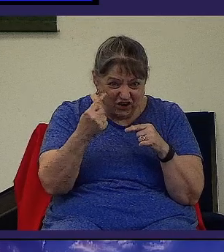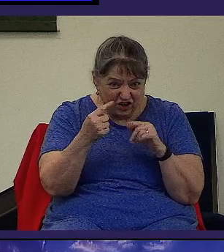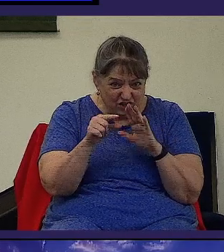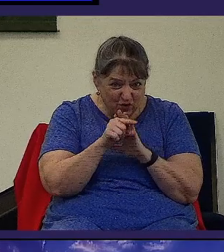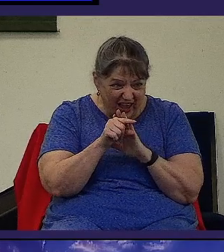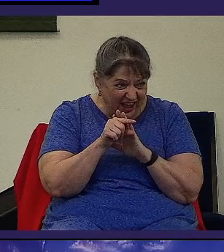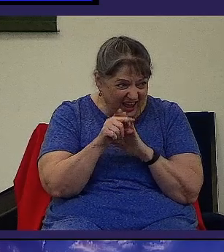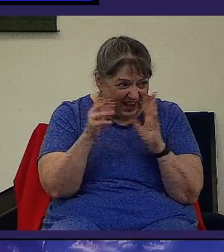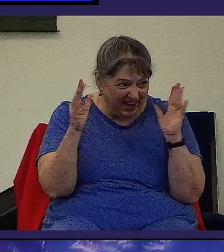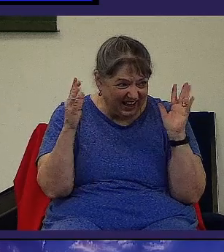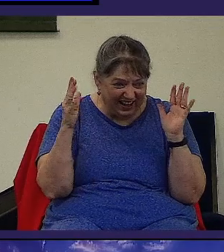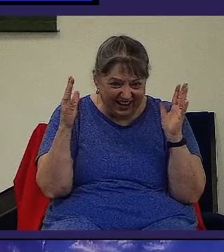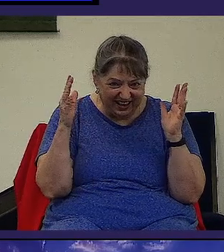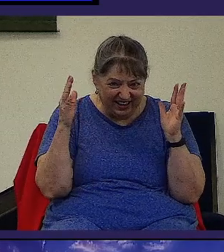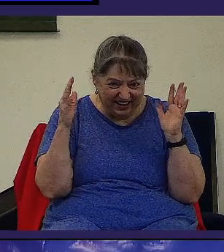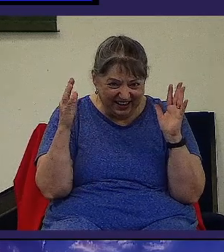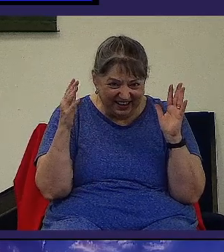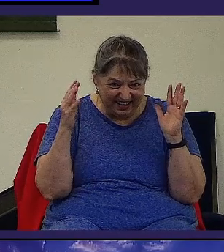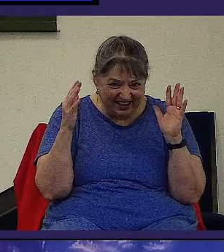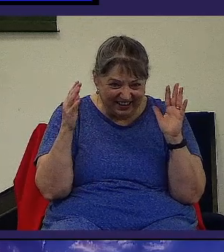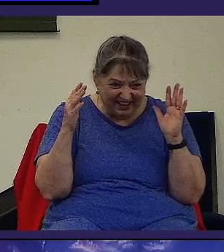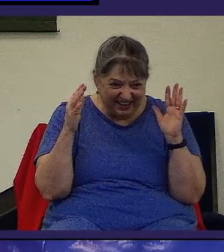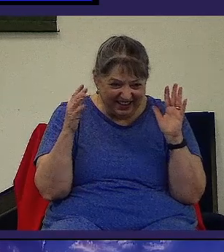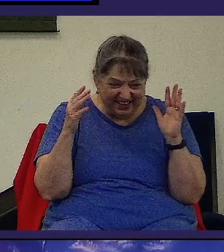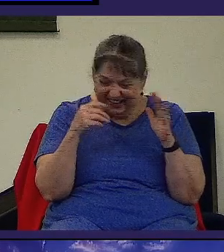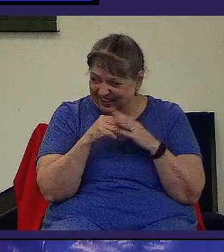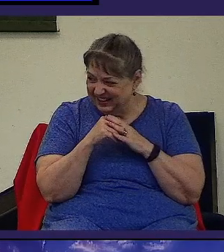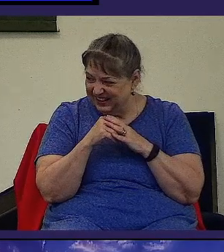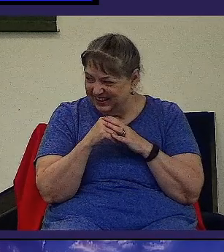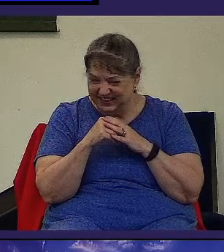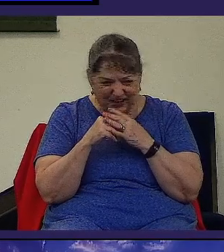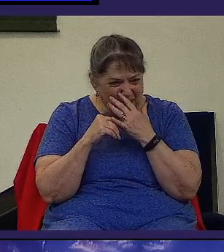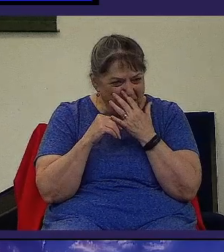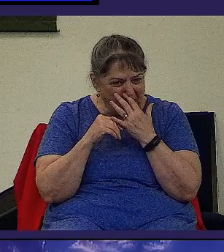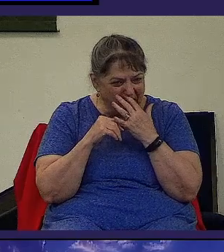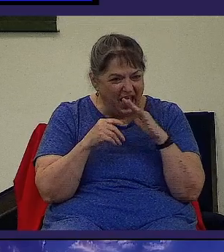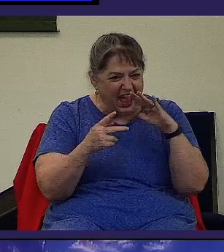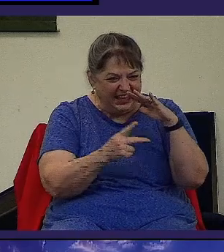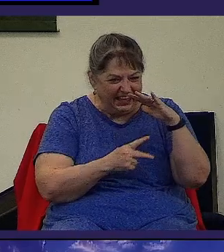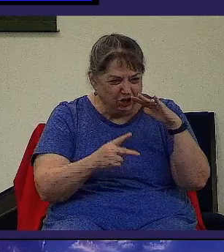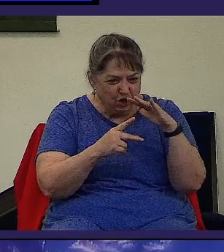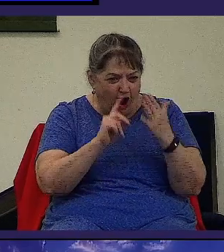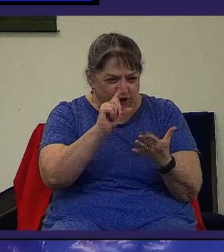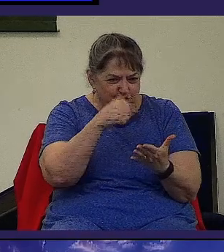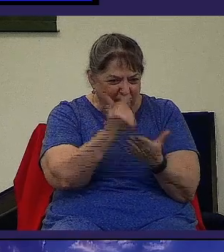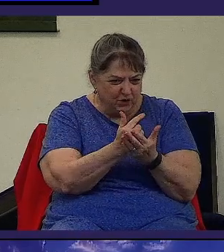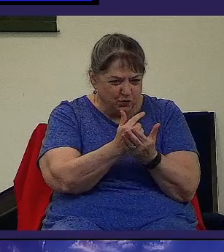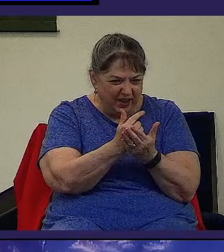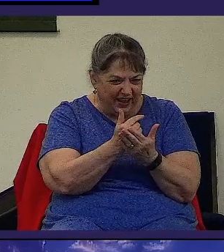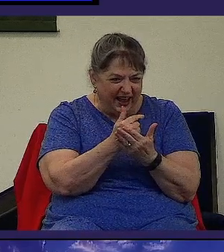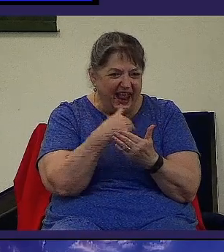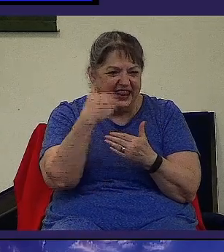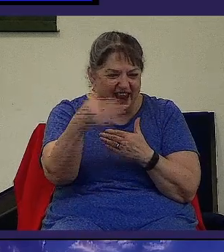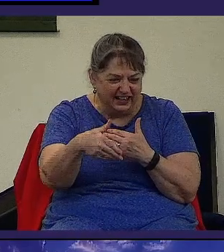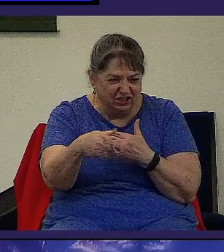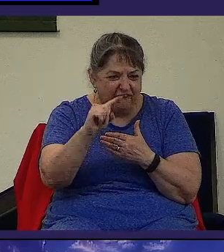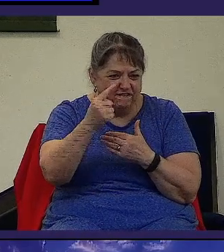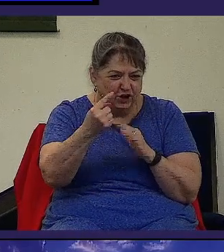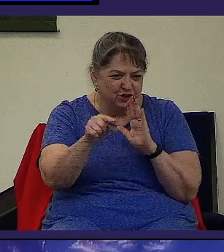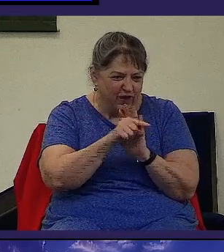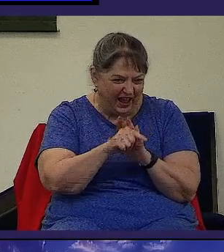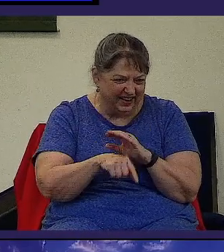you're moving up in the world right good job you work very hard right